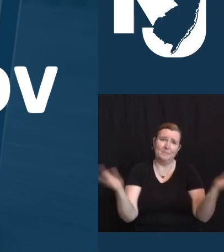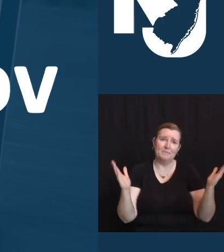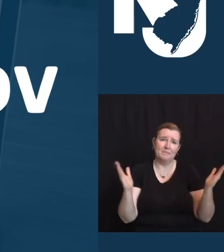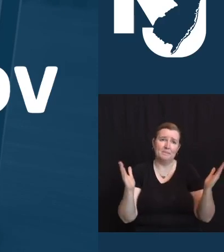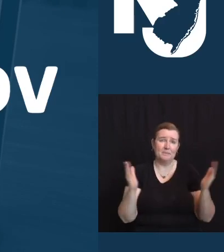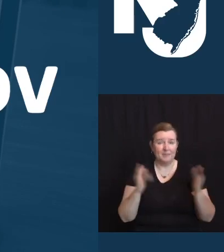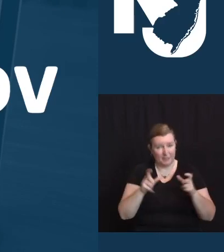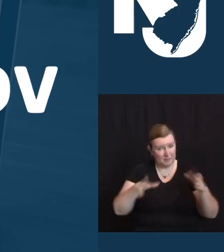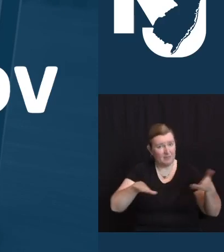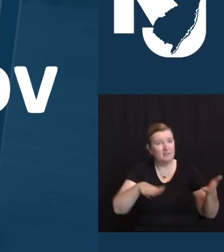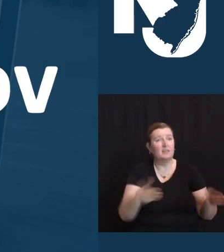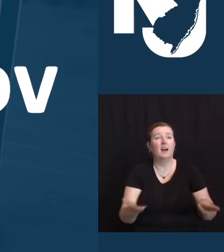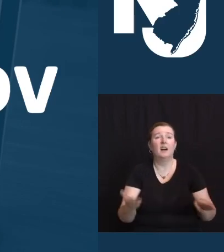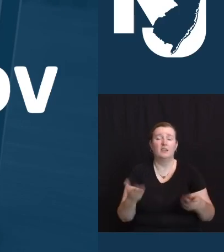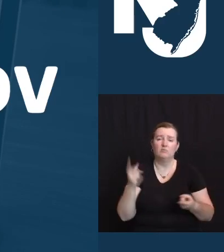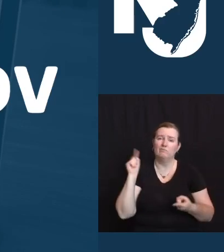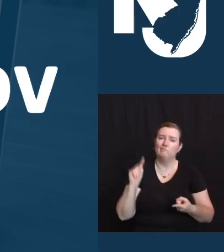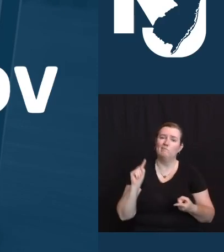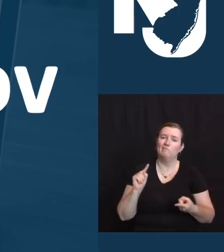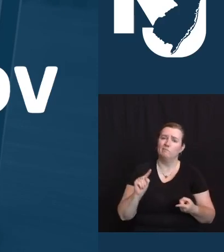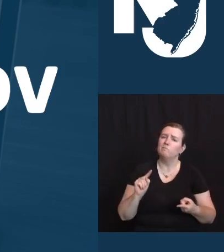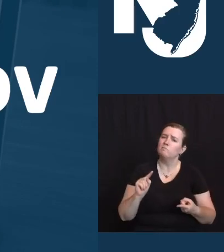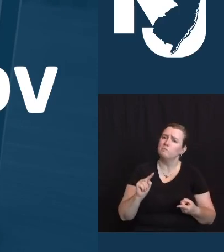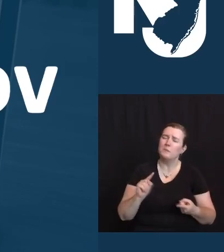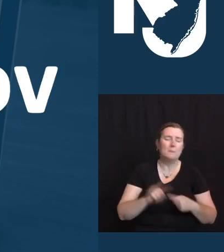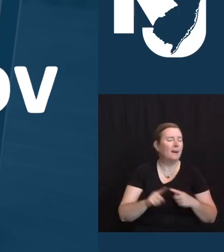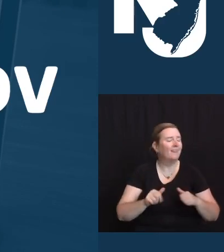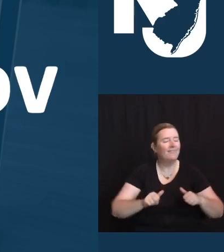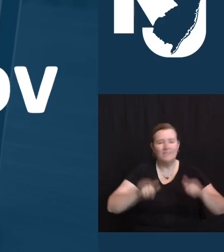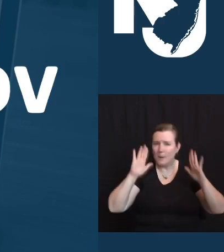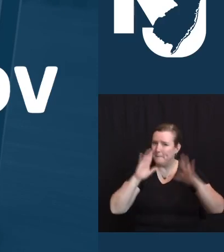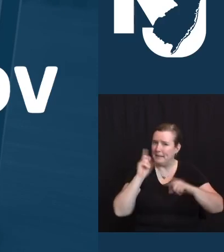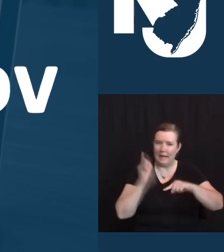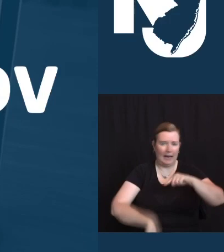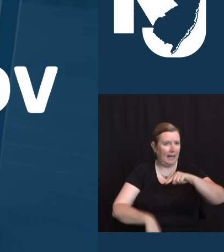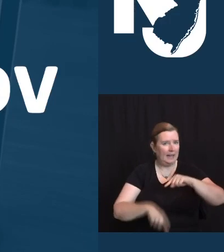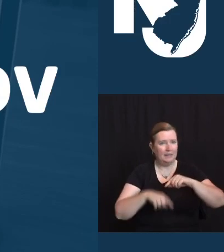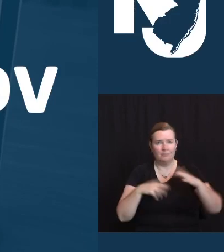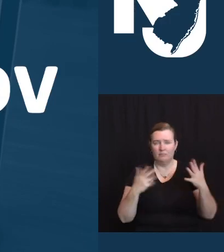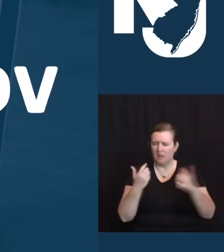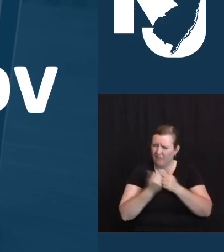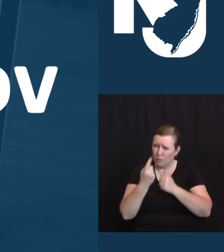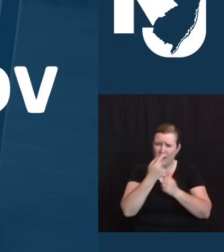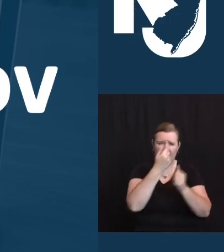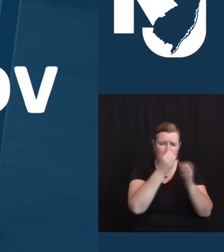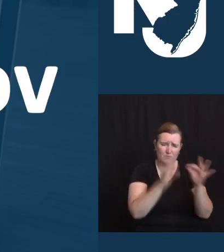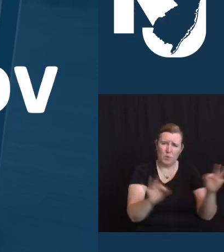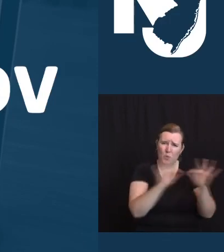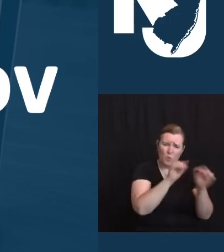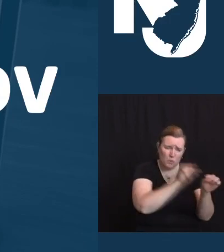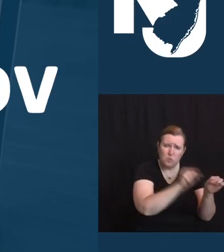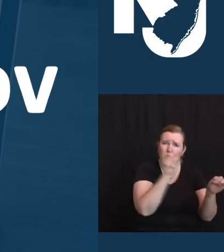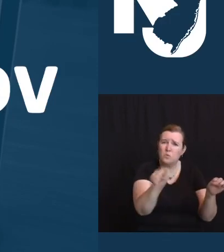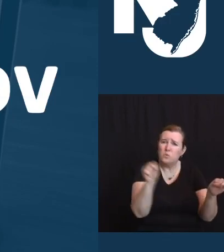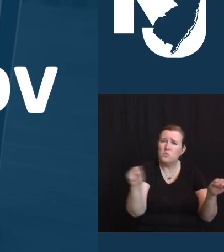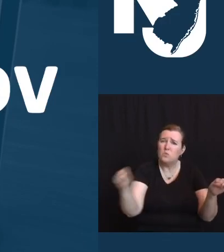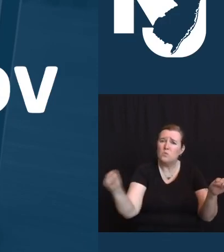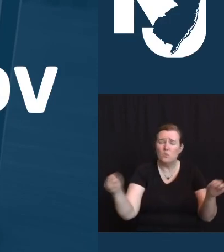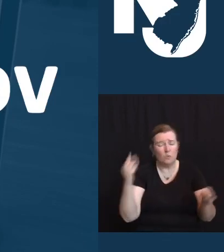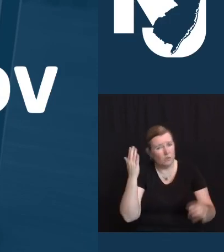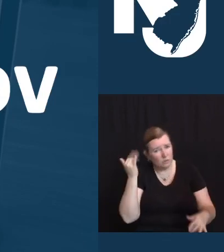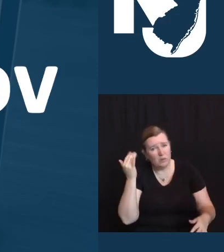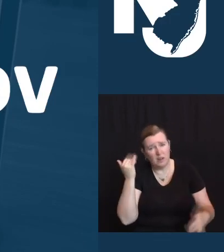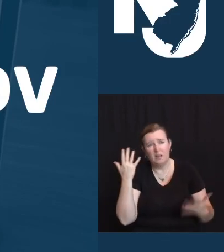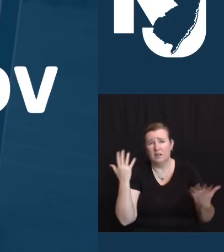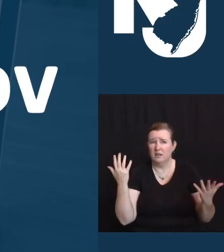we cannot let up. No one is expendable. And this is why we cannot excuse in any way the irresponsible